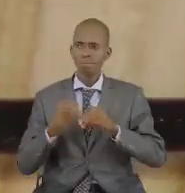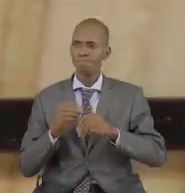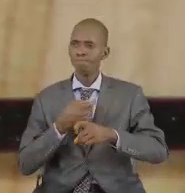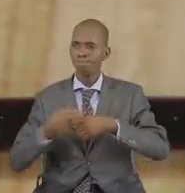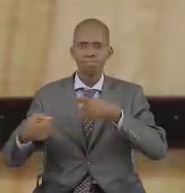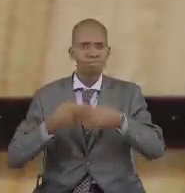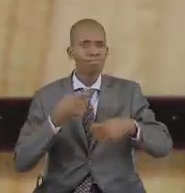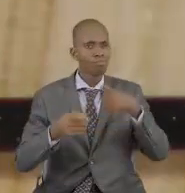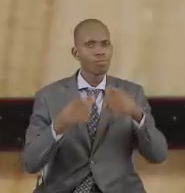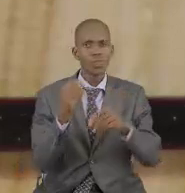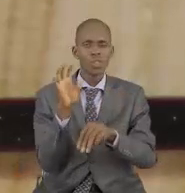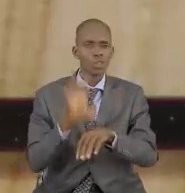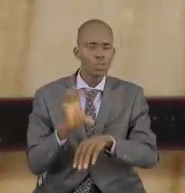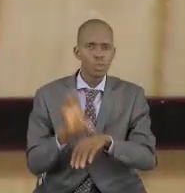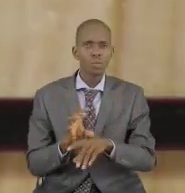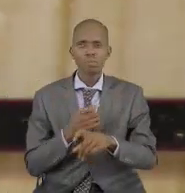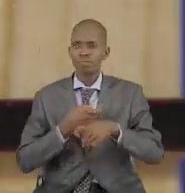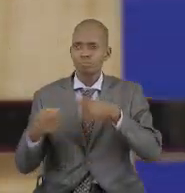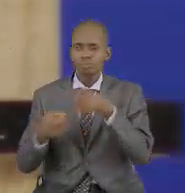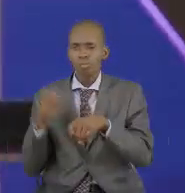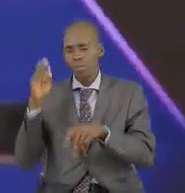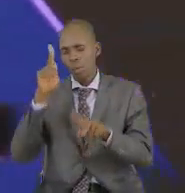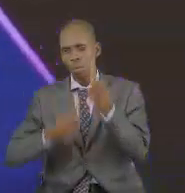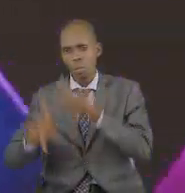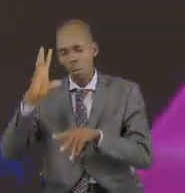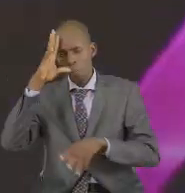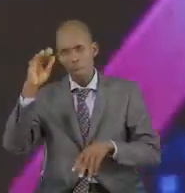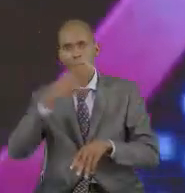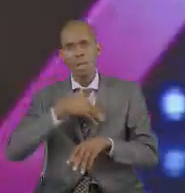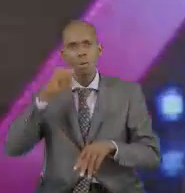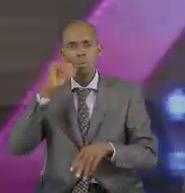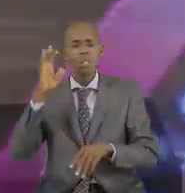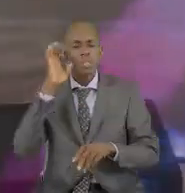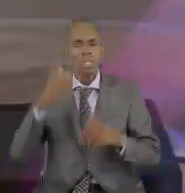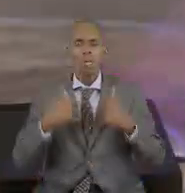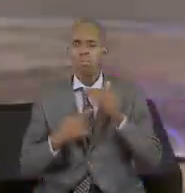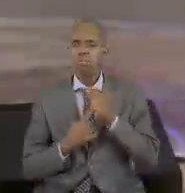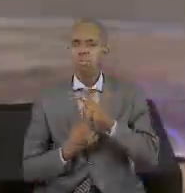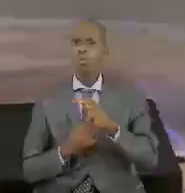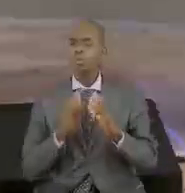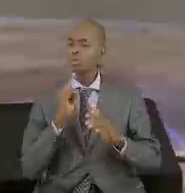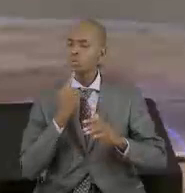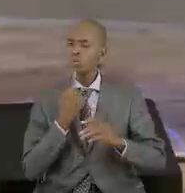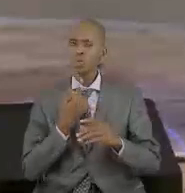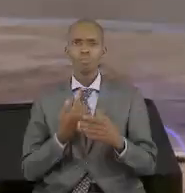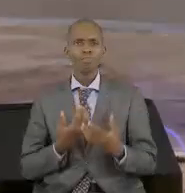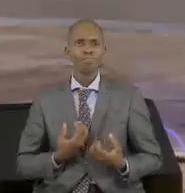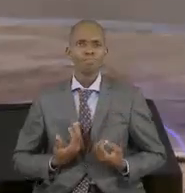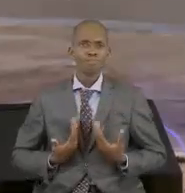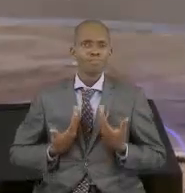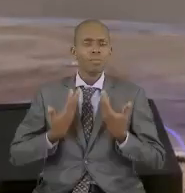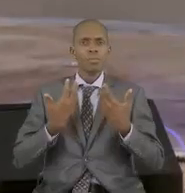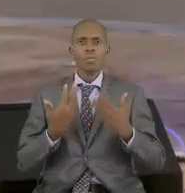church, in the persecution of men and women. He had manifested zeal and the earnestness